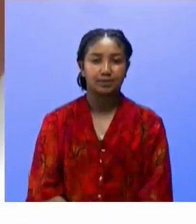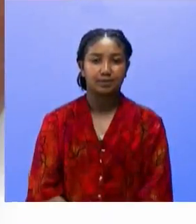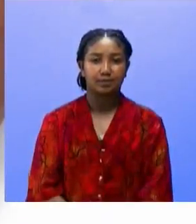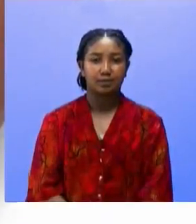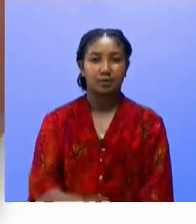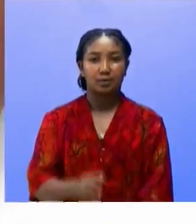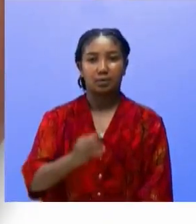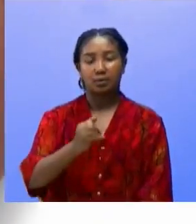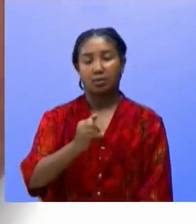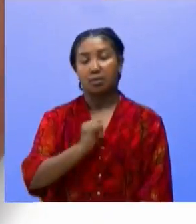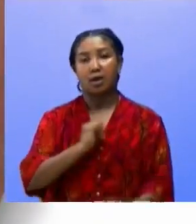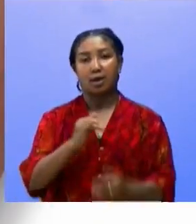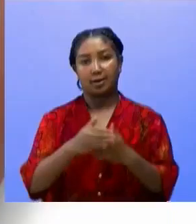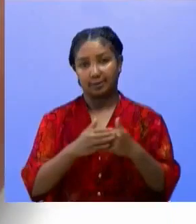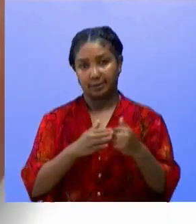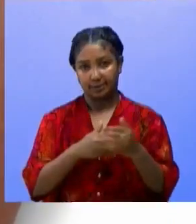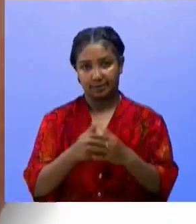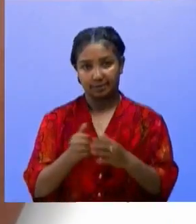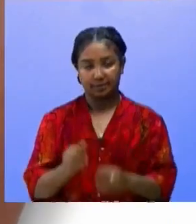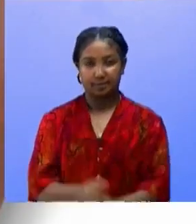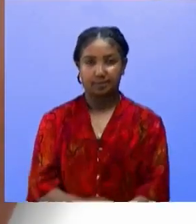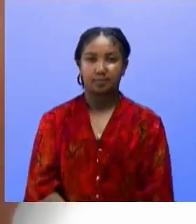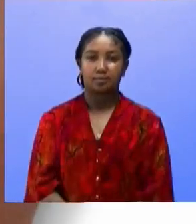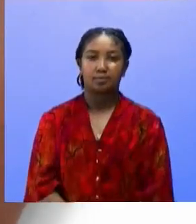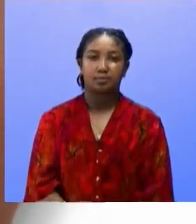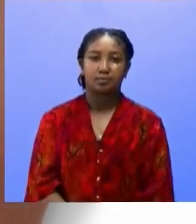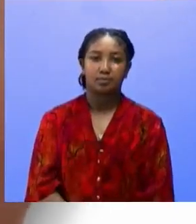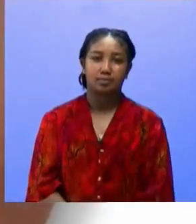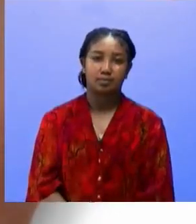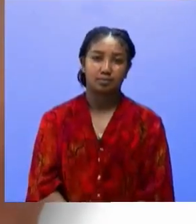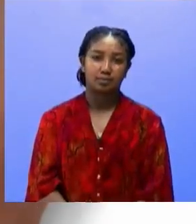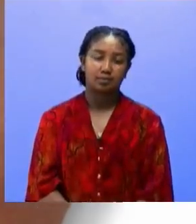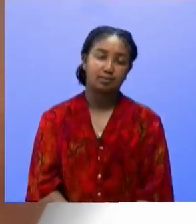my hands. Too bad.